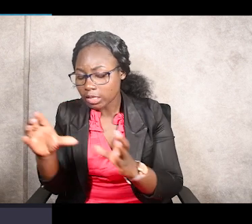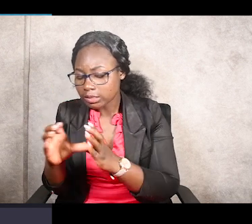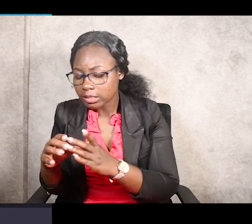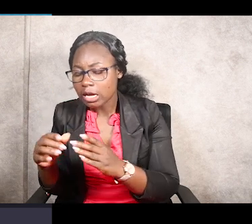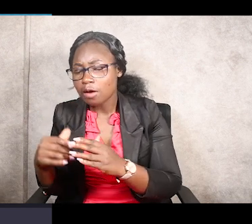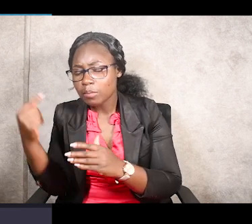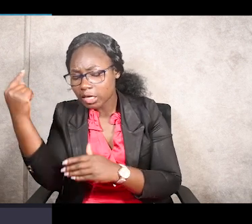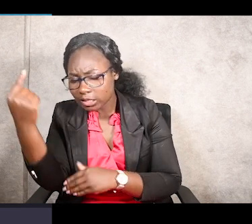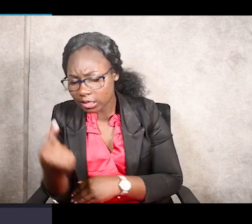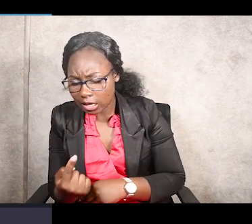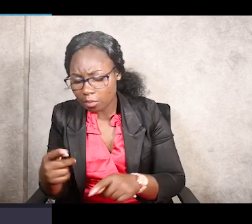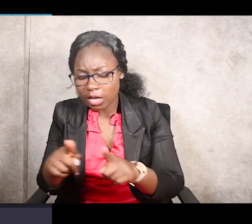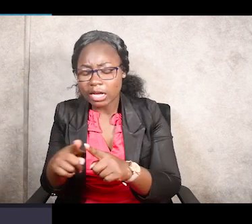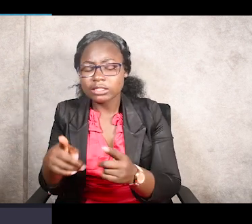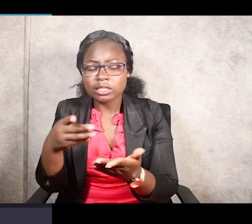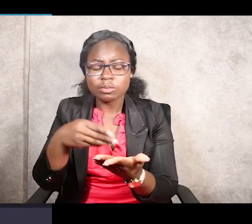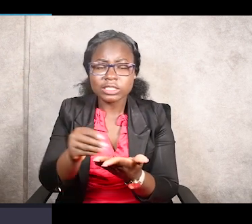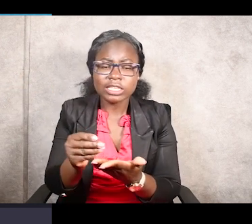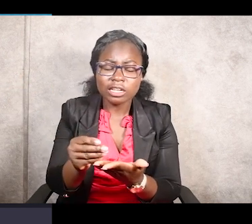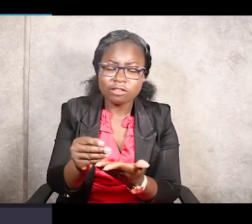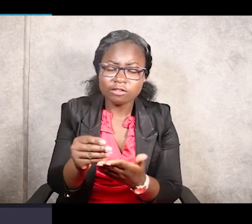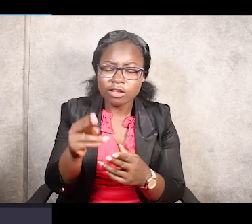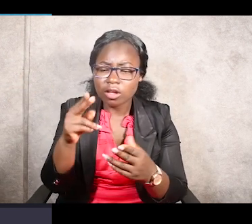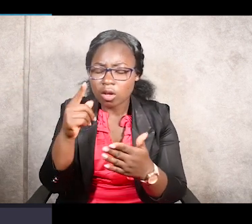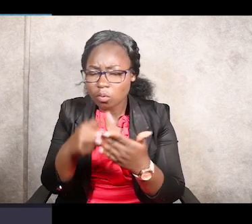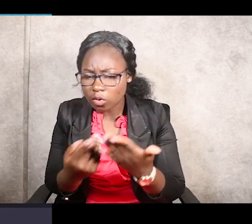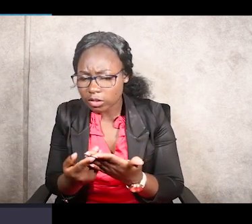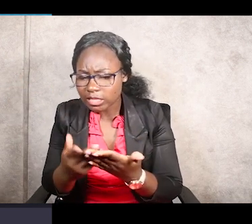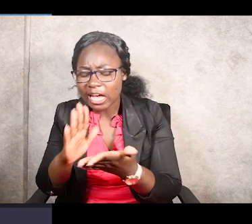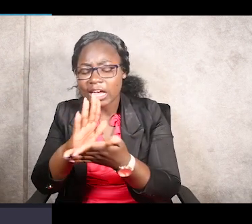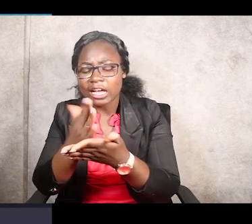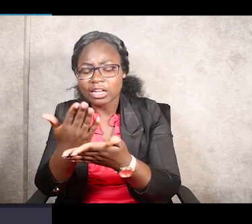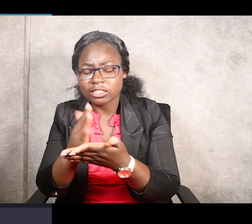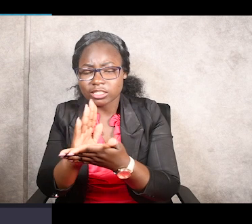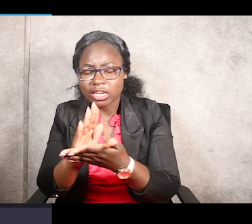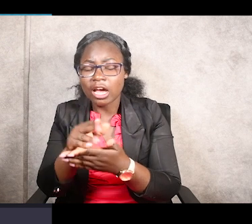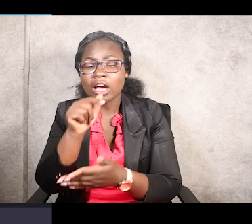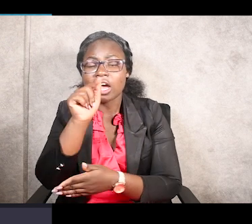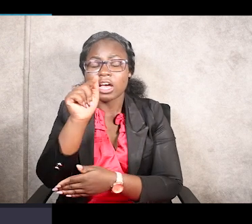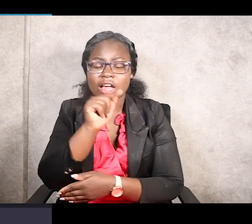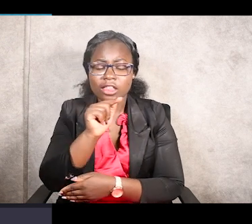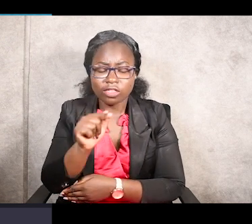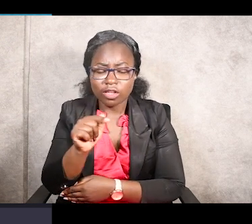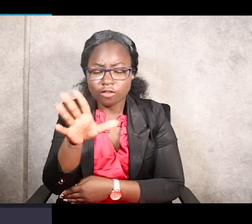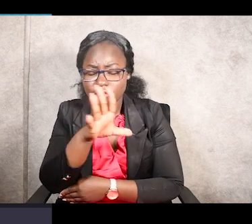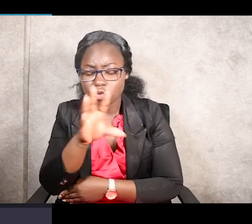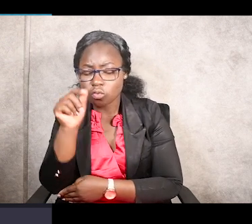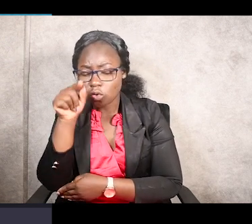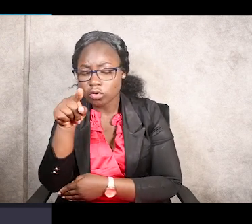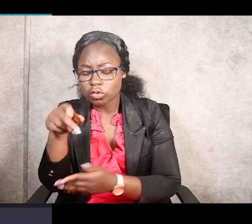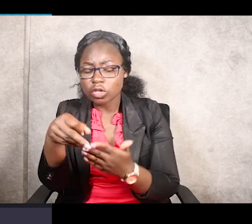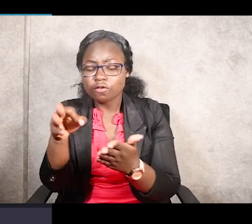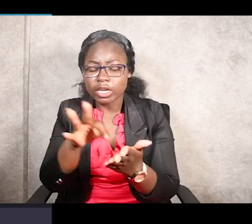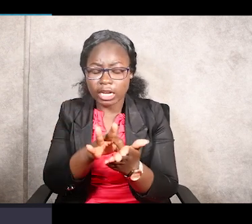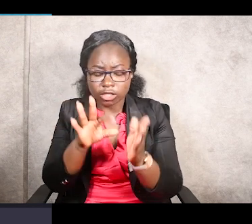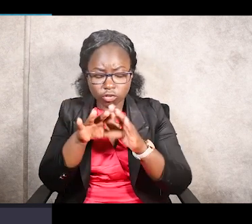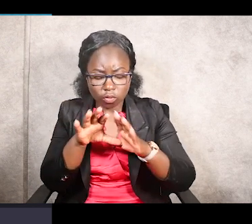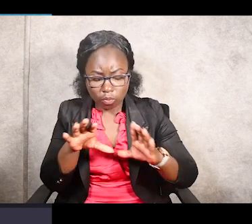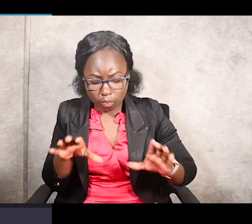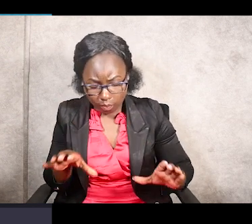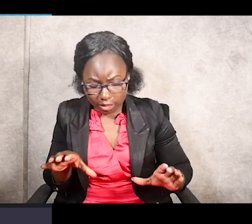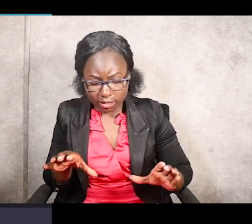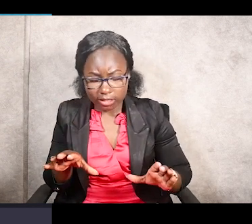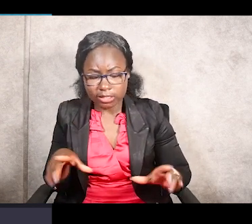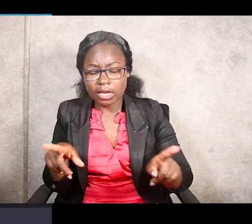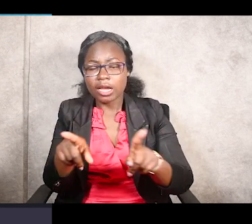and sell an instrument called a share. And therefore, you will go to that financial market and